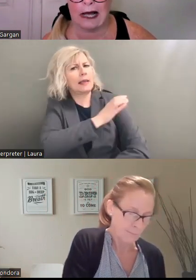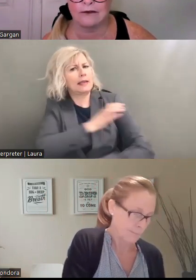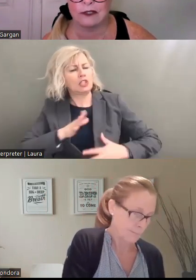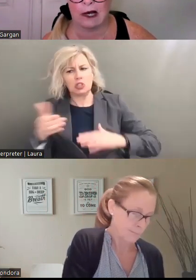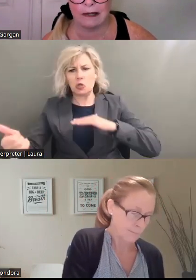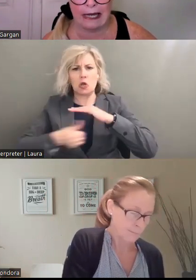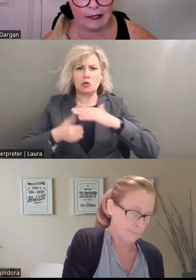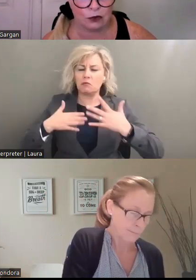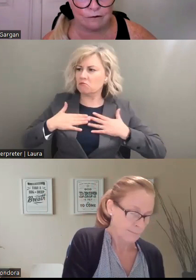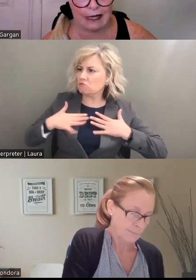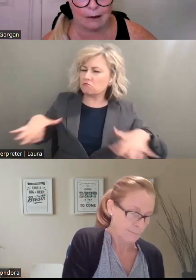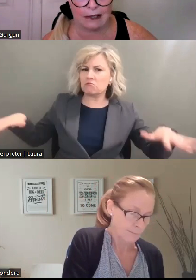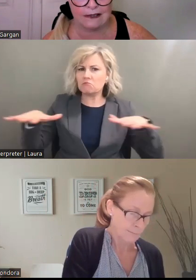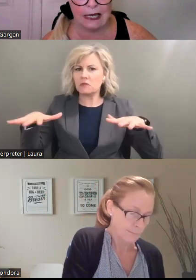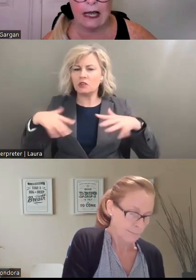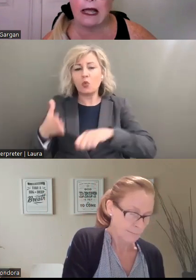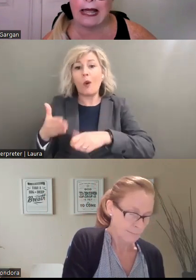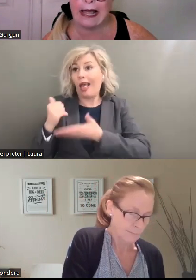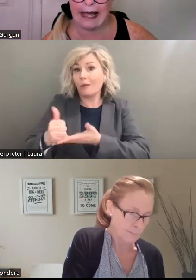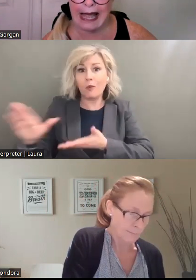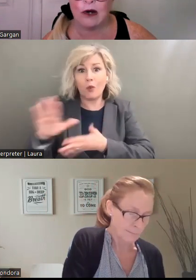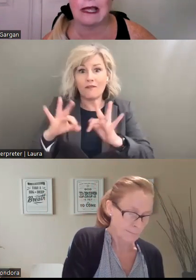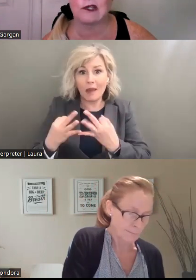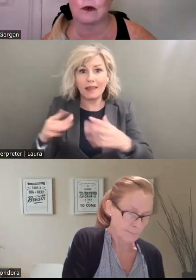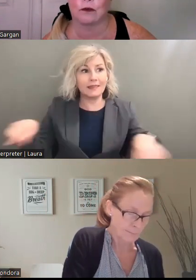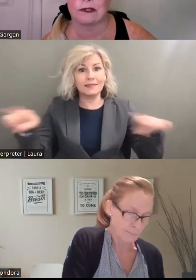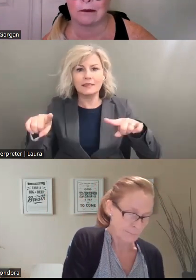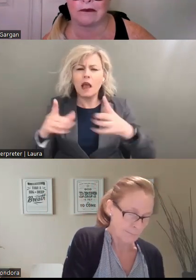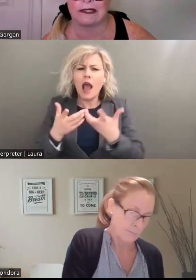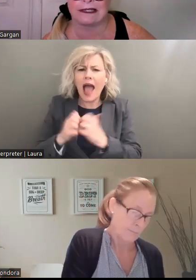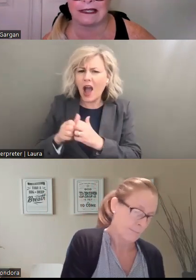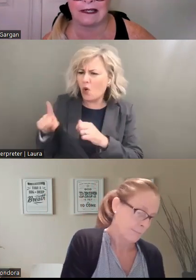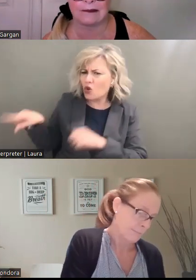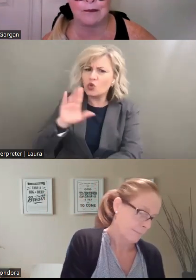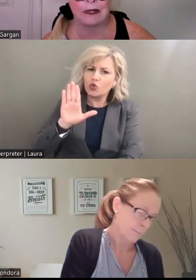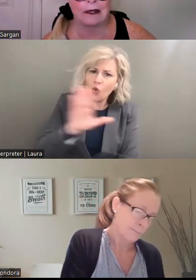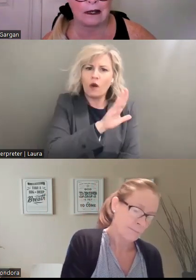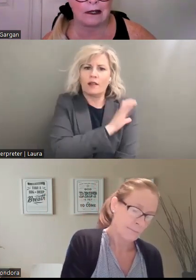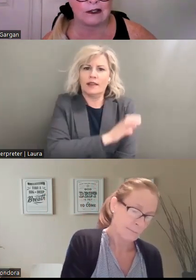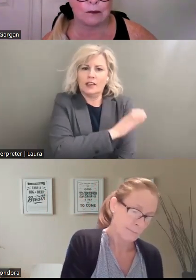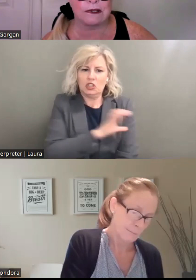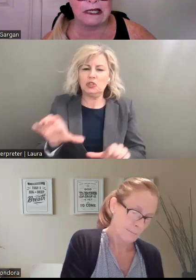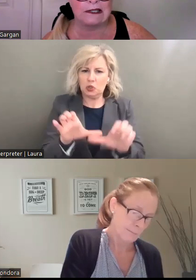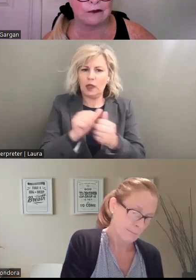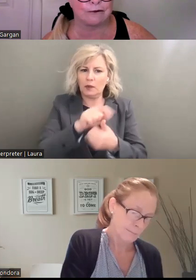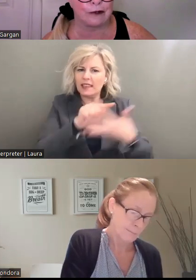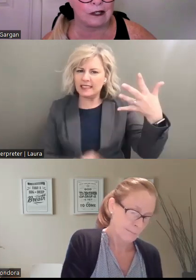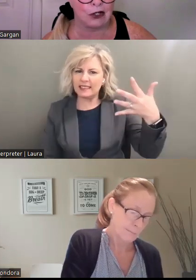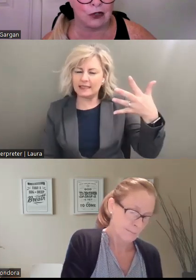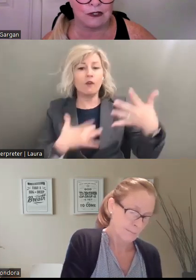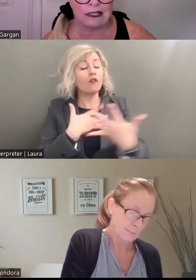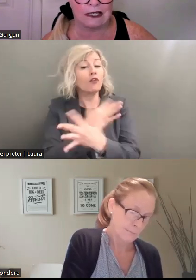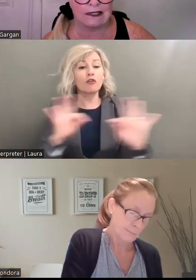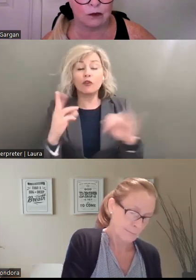your lives to help enhance your families. How are they doing with some of these things? So please feel free